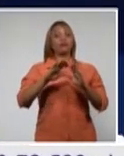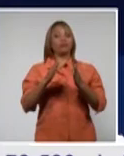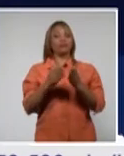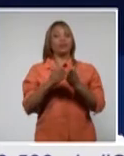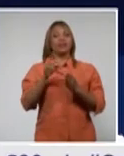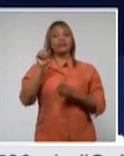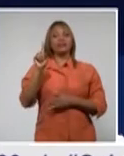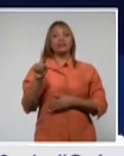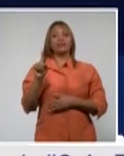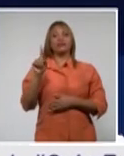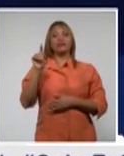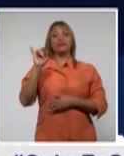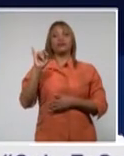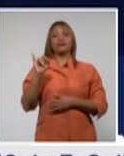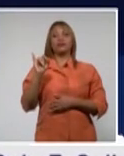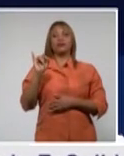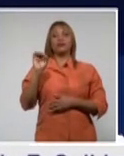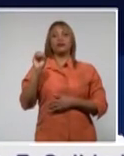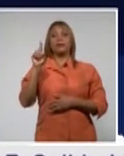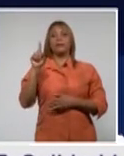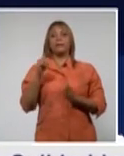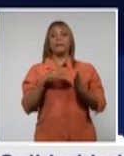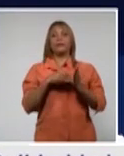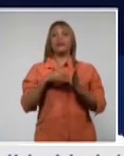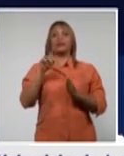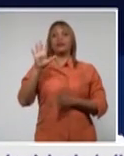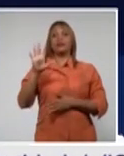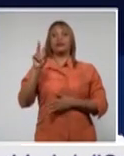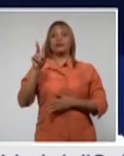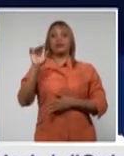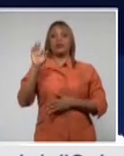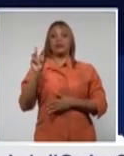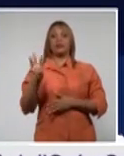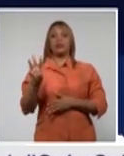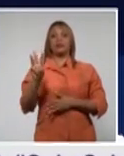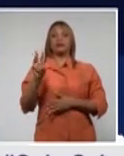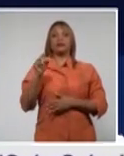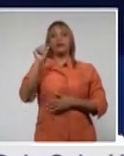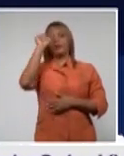1,060, for a total of